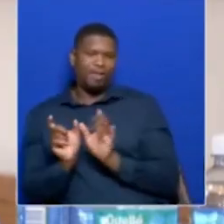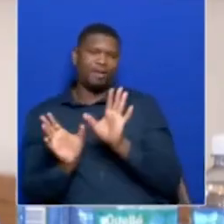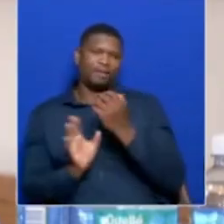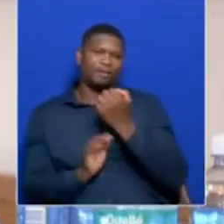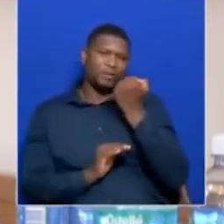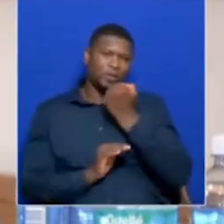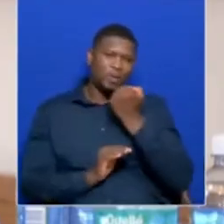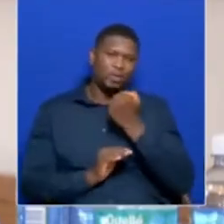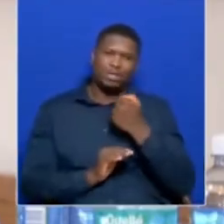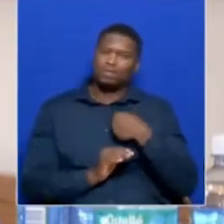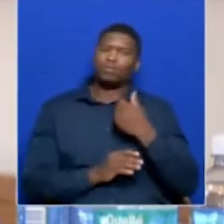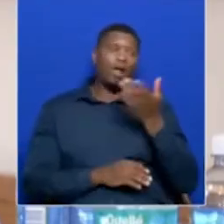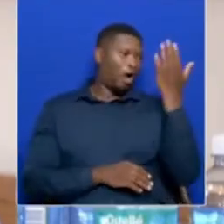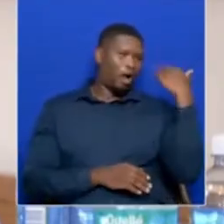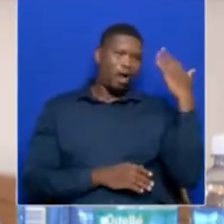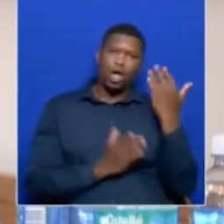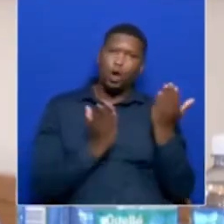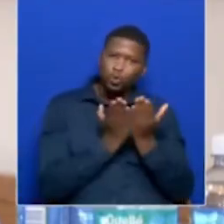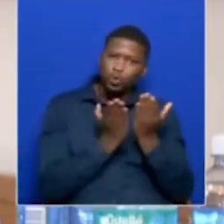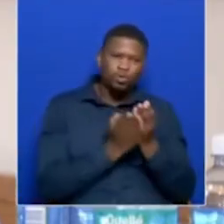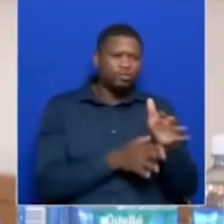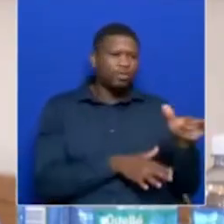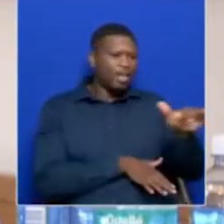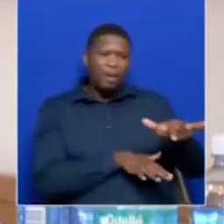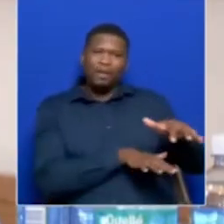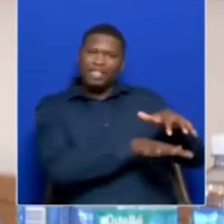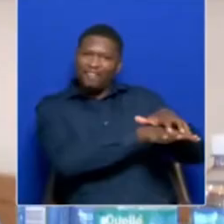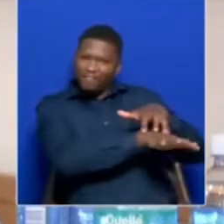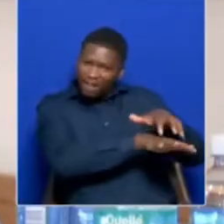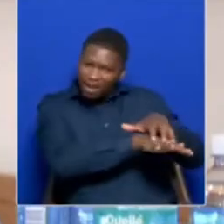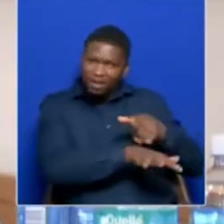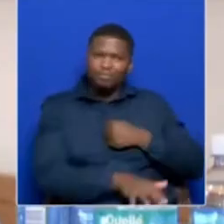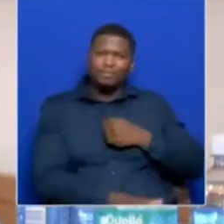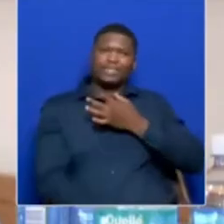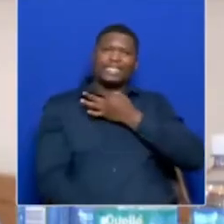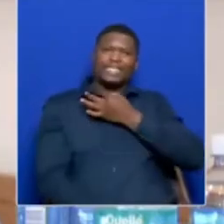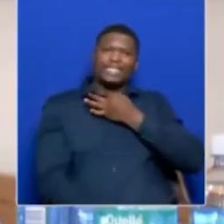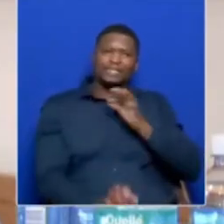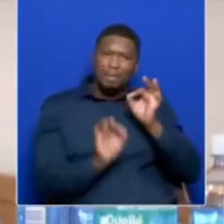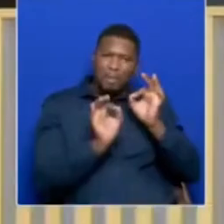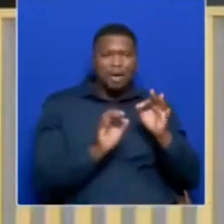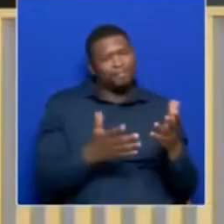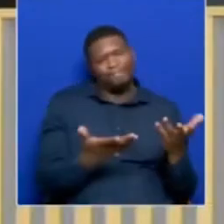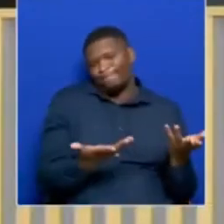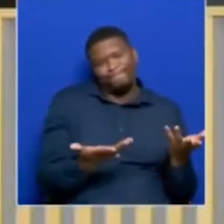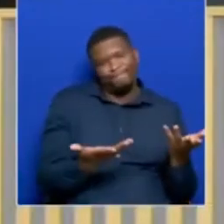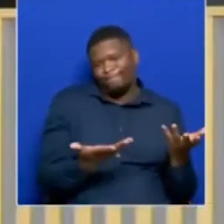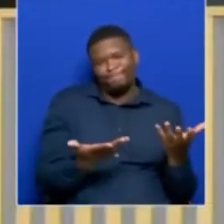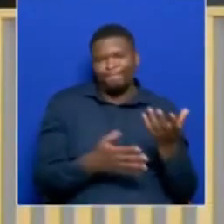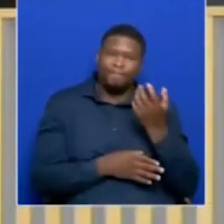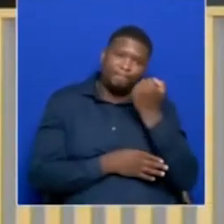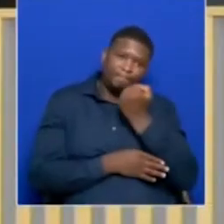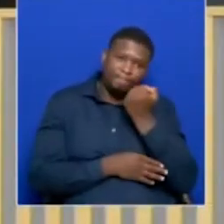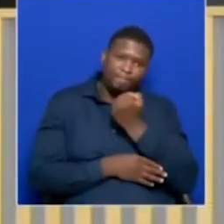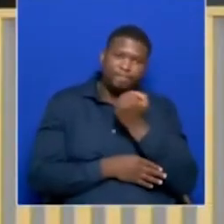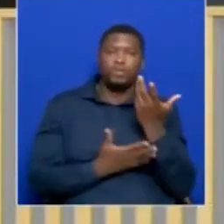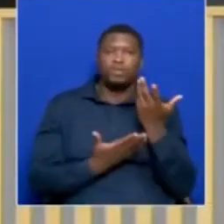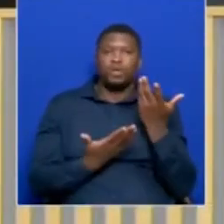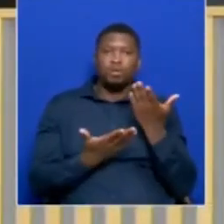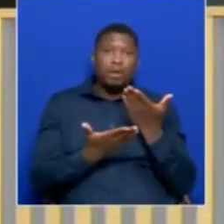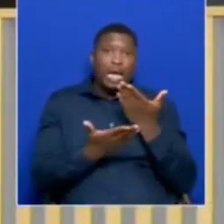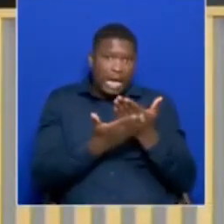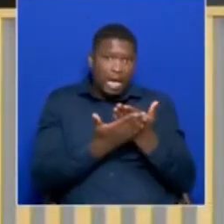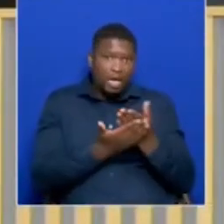So my English is not, it might not be proper. So maybe I withdraw that compelled and leave